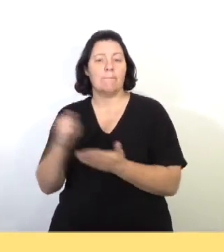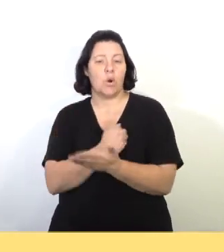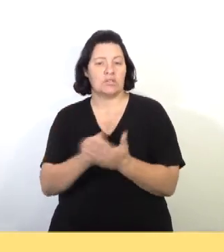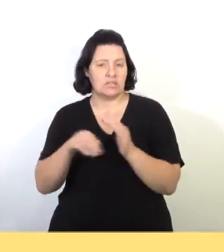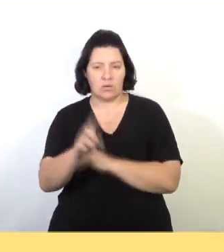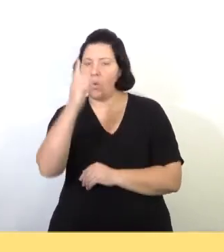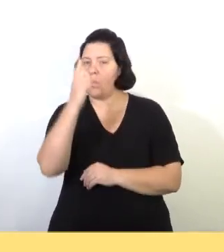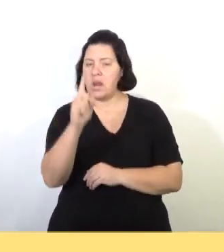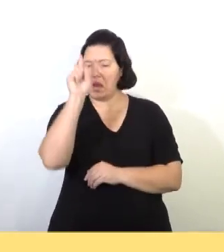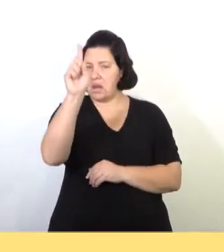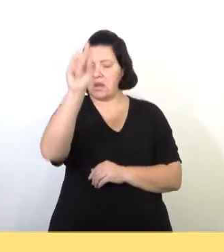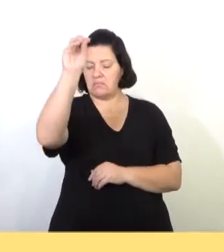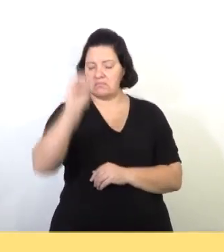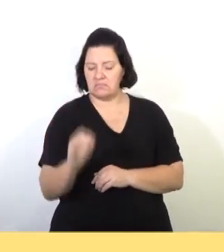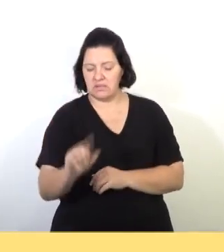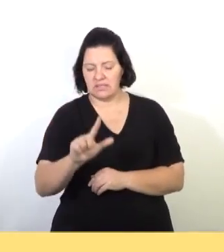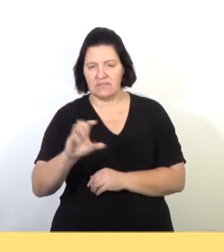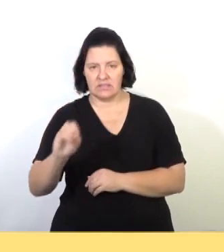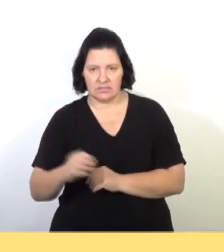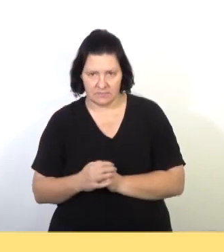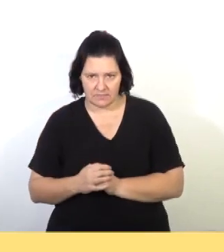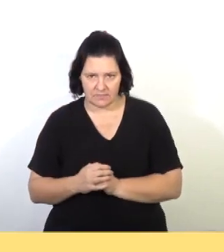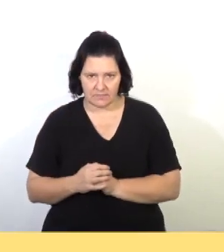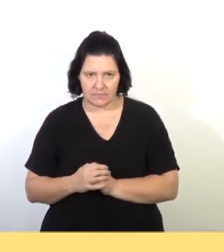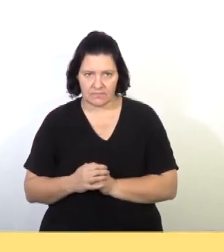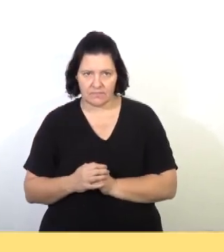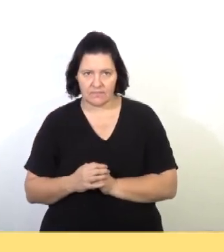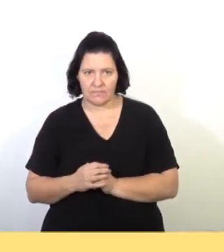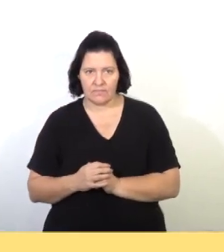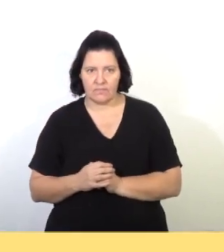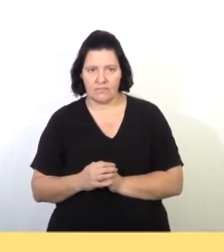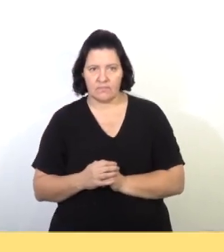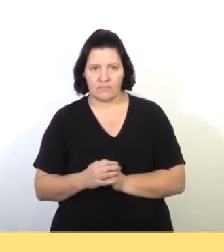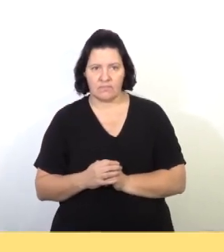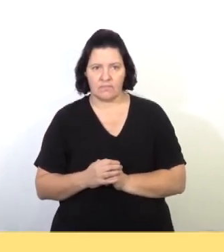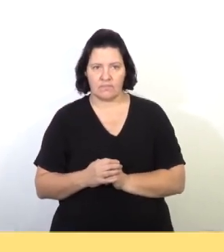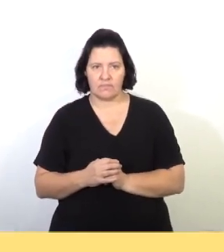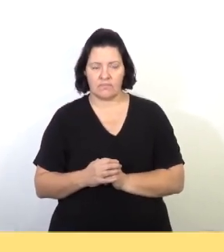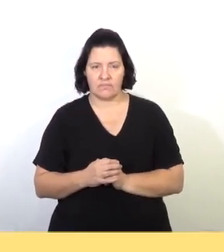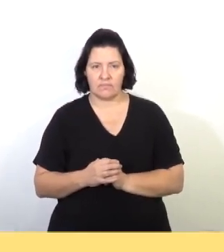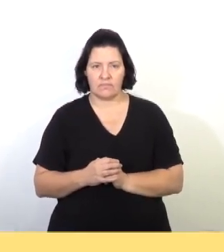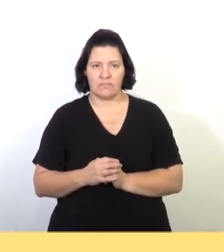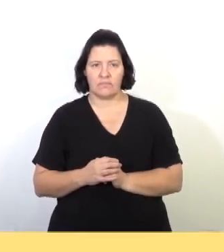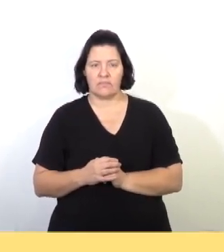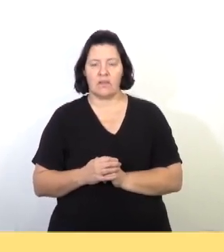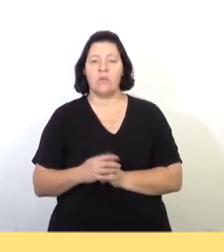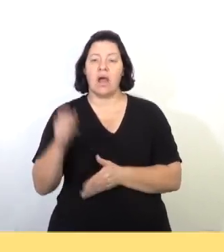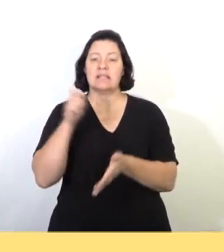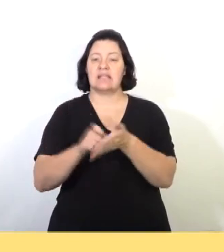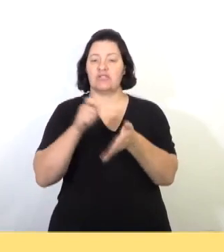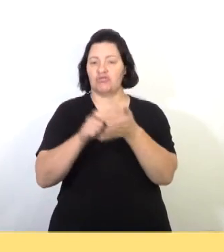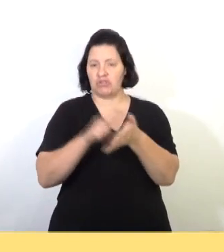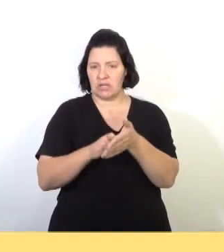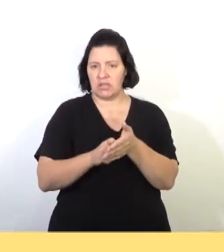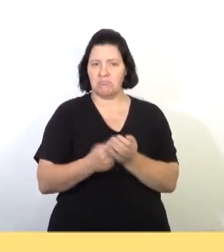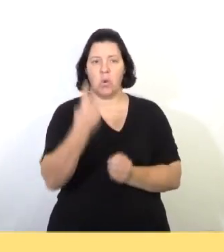your postages, there was nothing else, it was only that 70. So I come here, I have my 70. And then